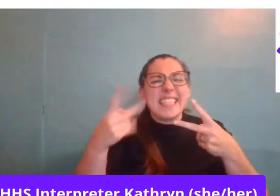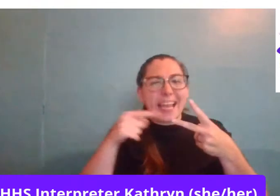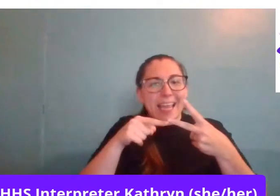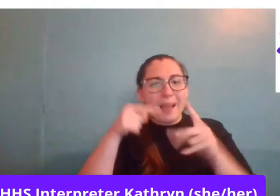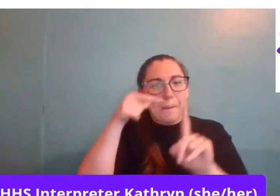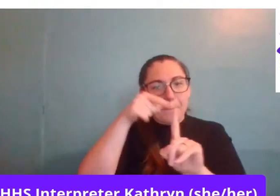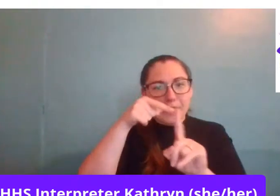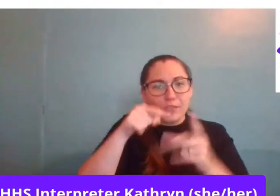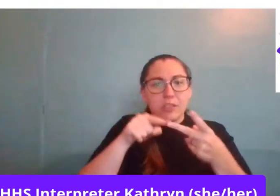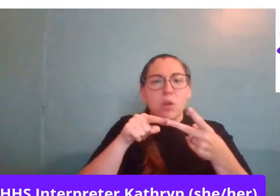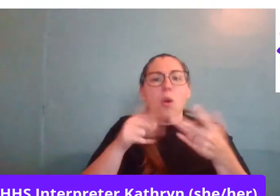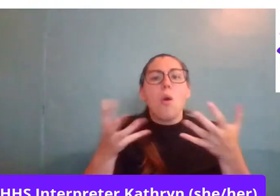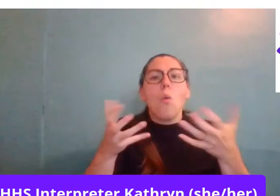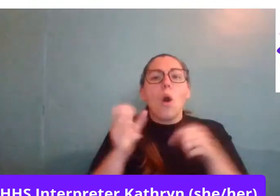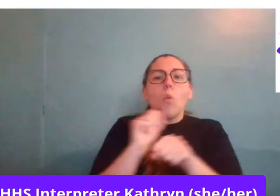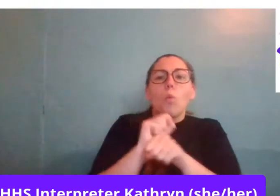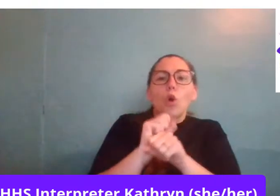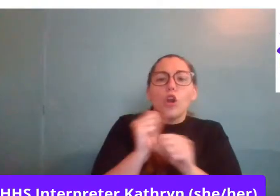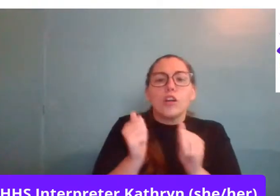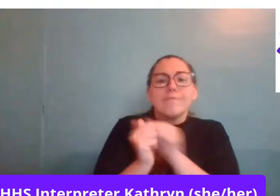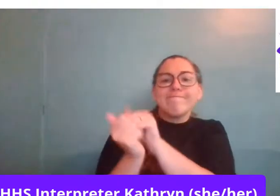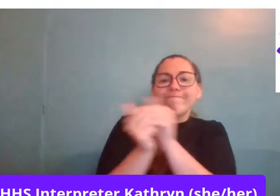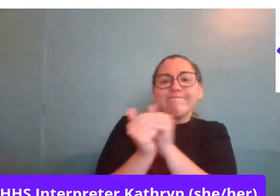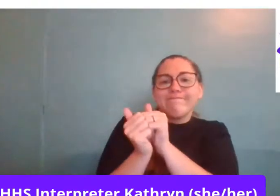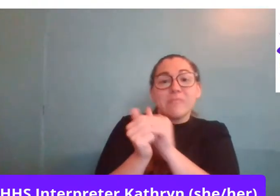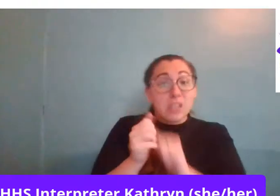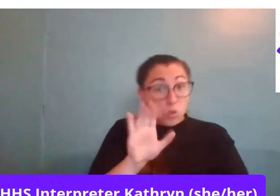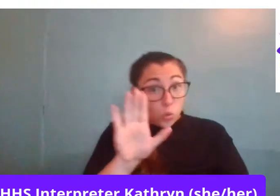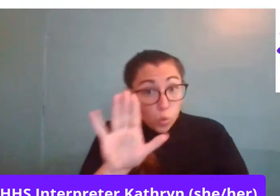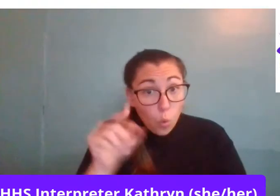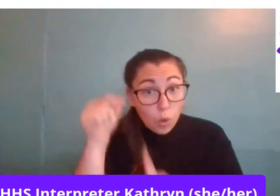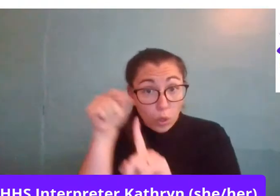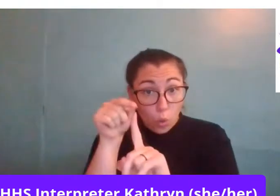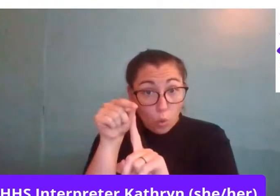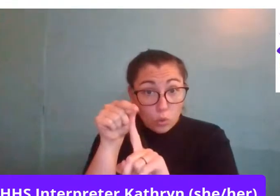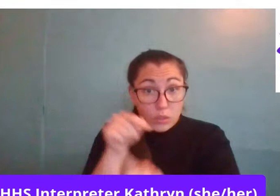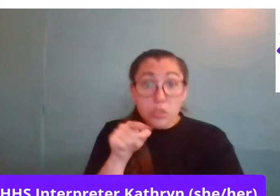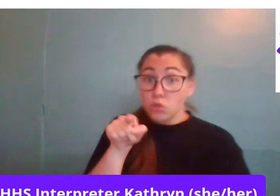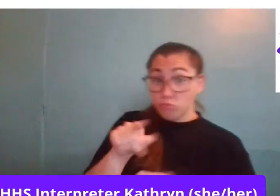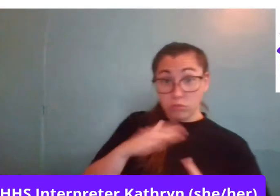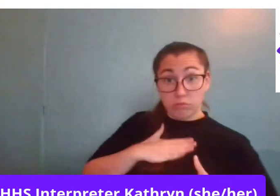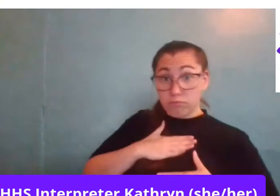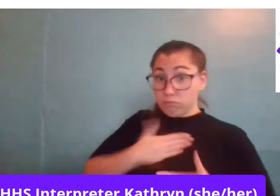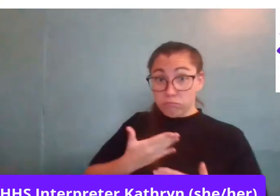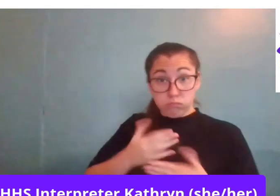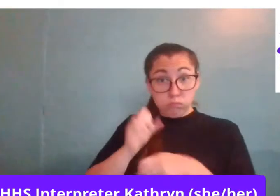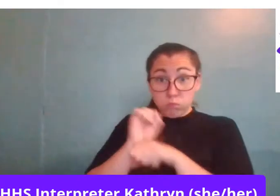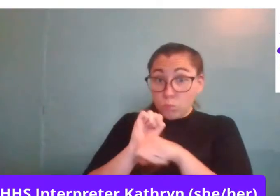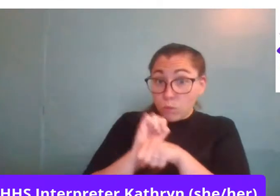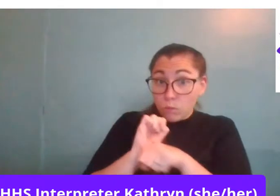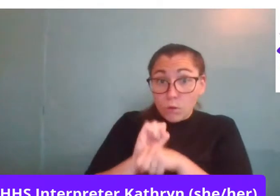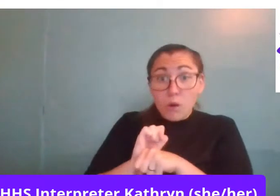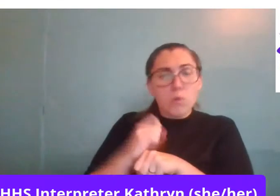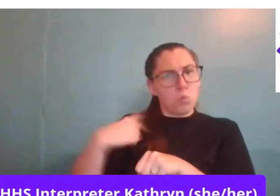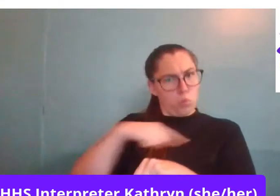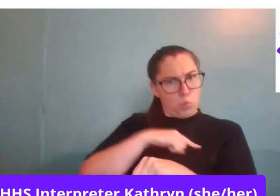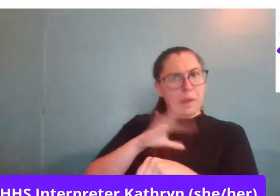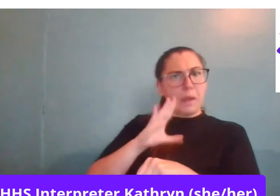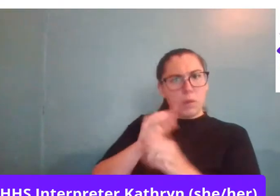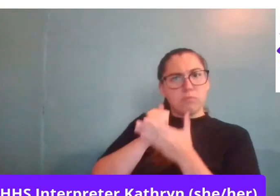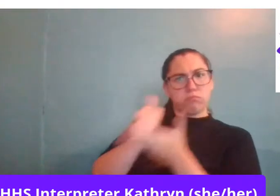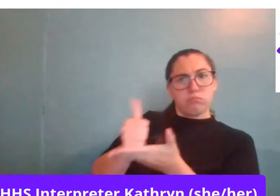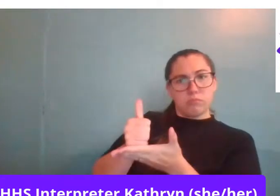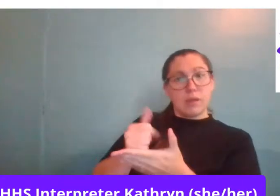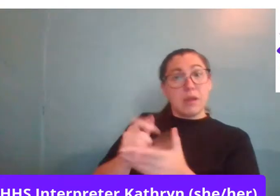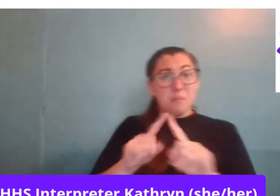work alongside, because if it's your goals and you're willing to work, we're willing to help. But if it's your